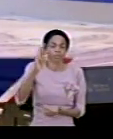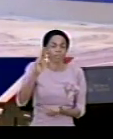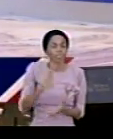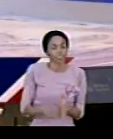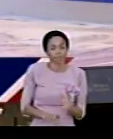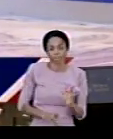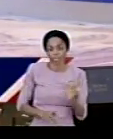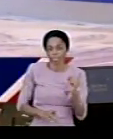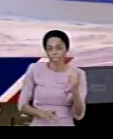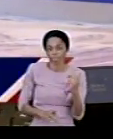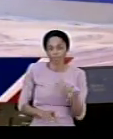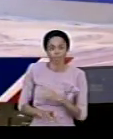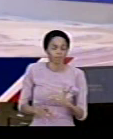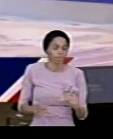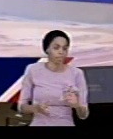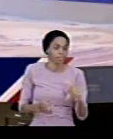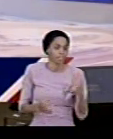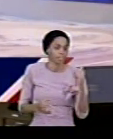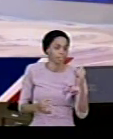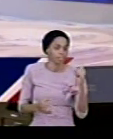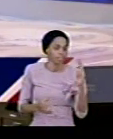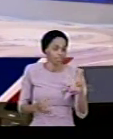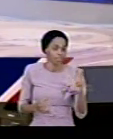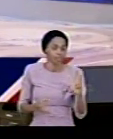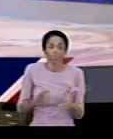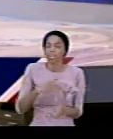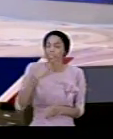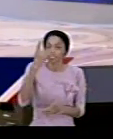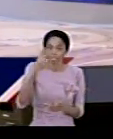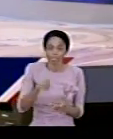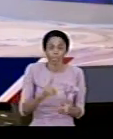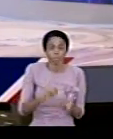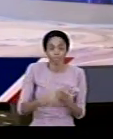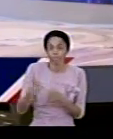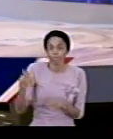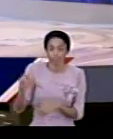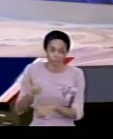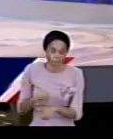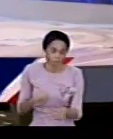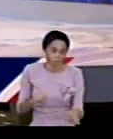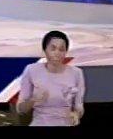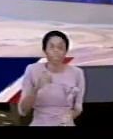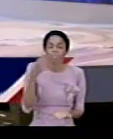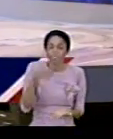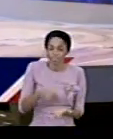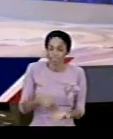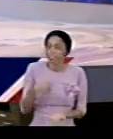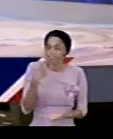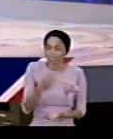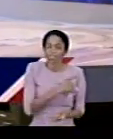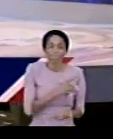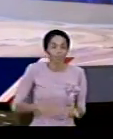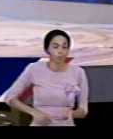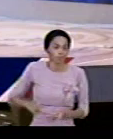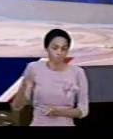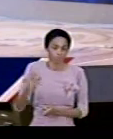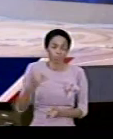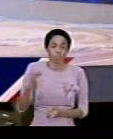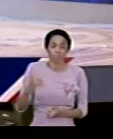3. And say thou unto them, thus says the Lord God of